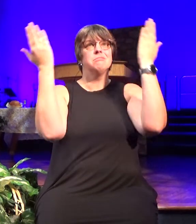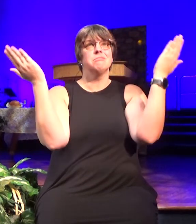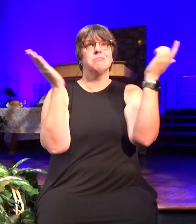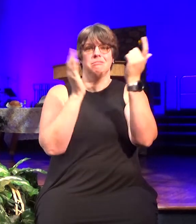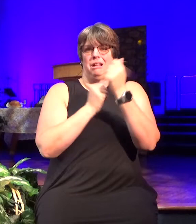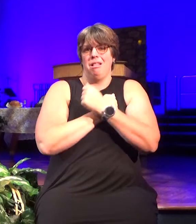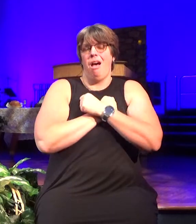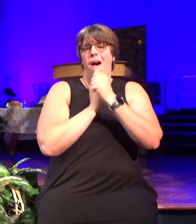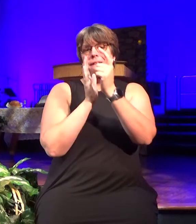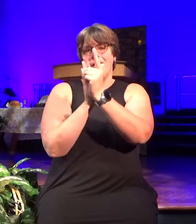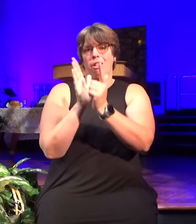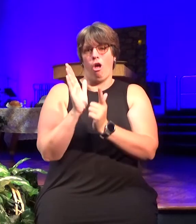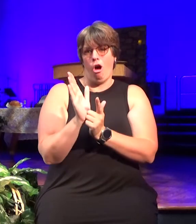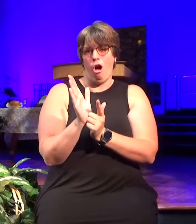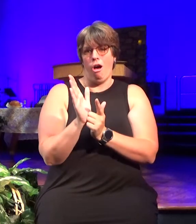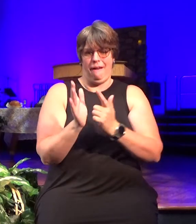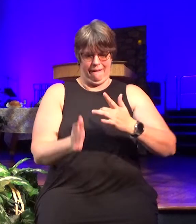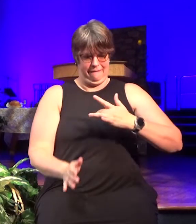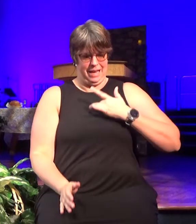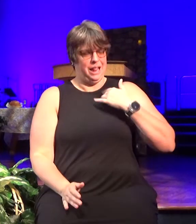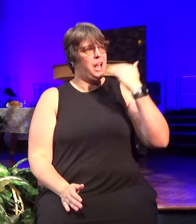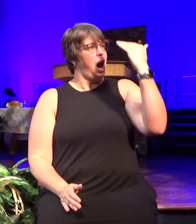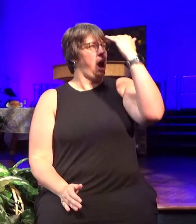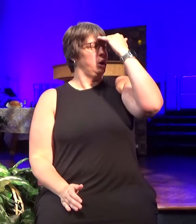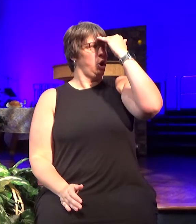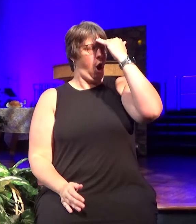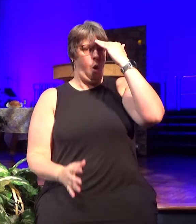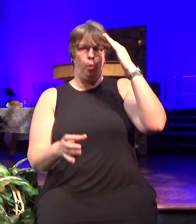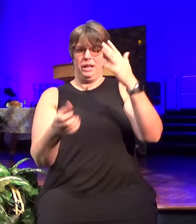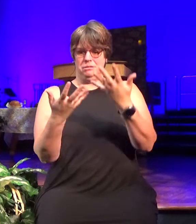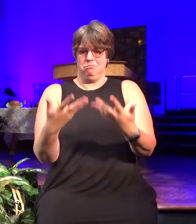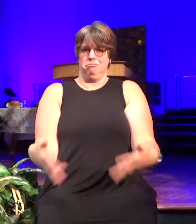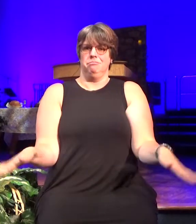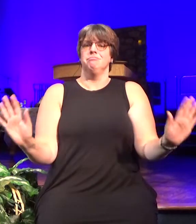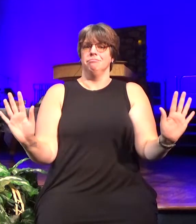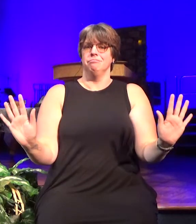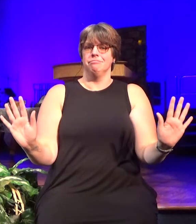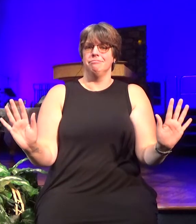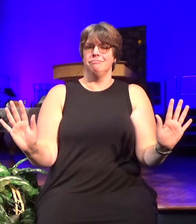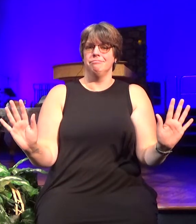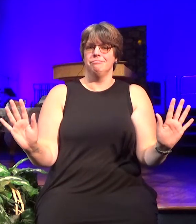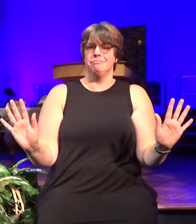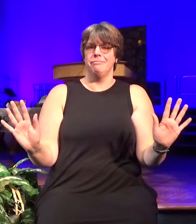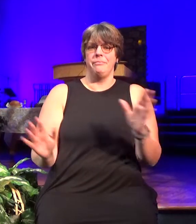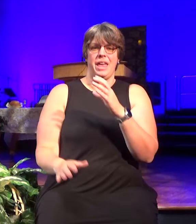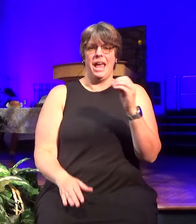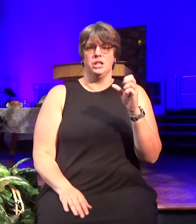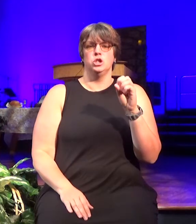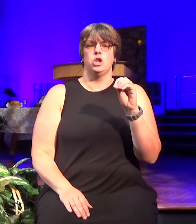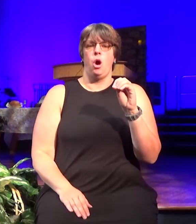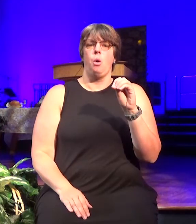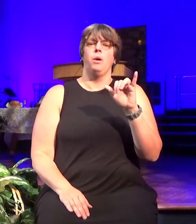and knowing that it is complete and it is done. And so it is.